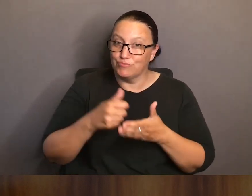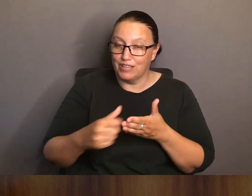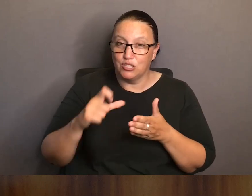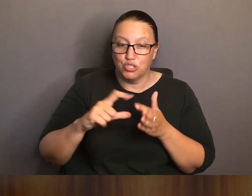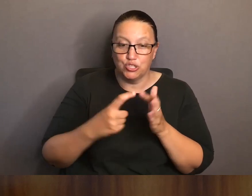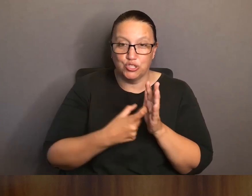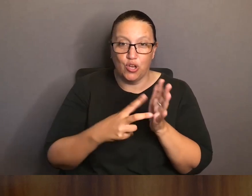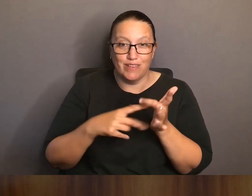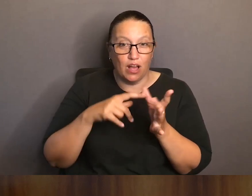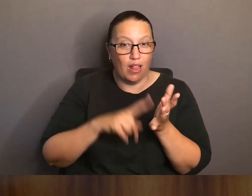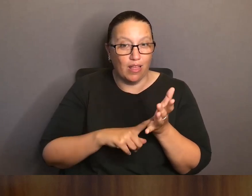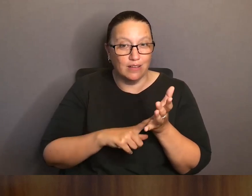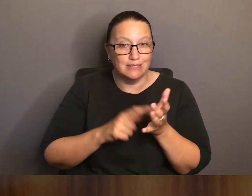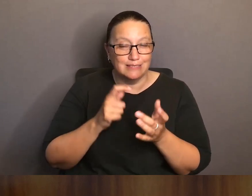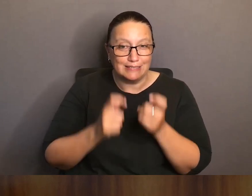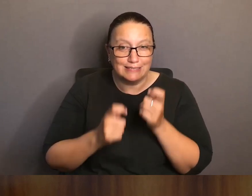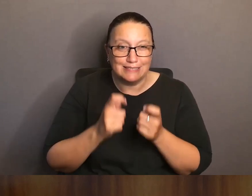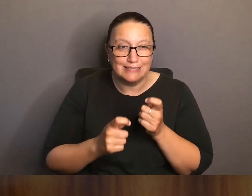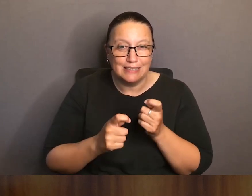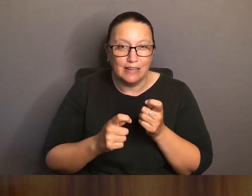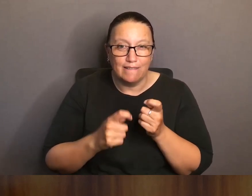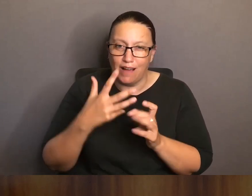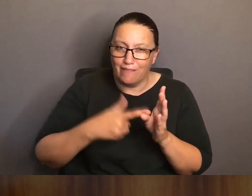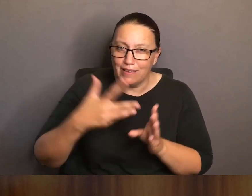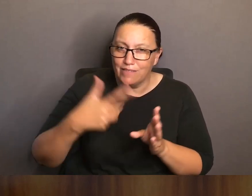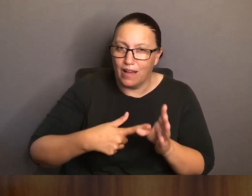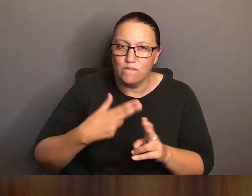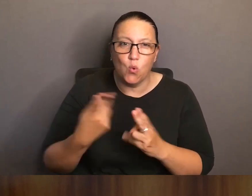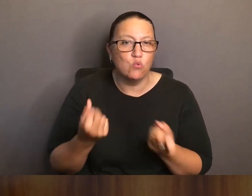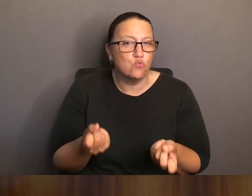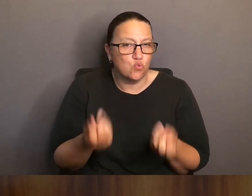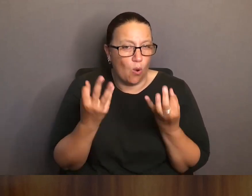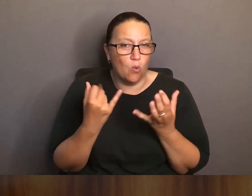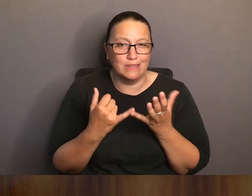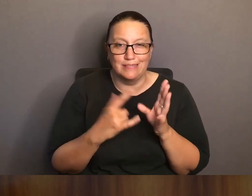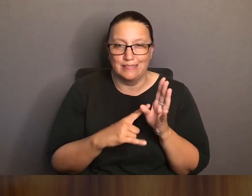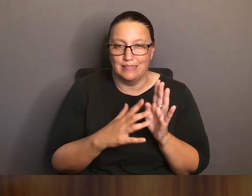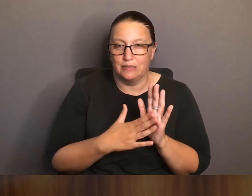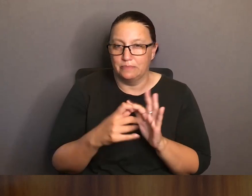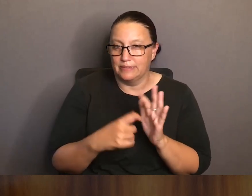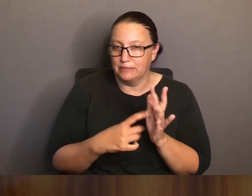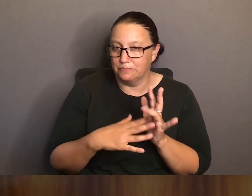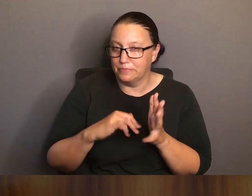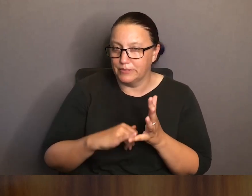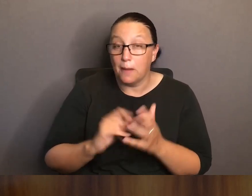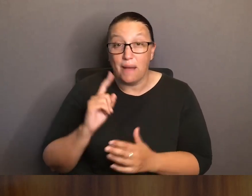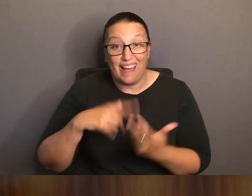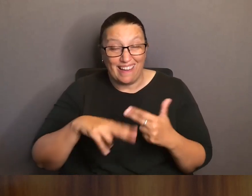have symptoms of cervical cancer, such as excessive bleeding, make sure you tell your healthcare provider straight